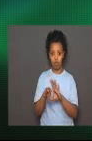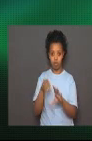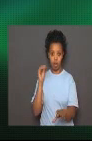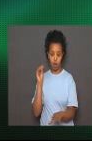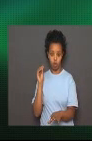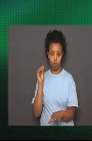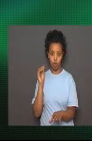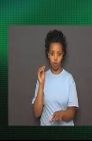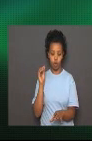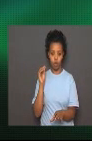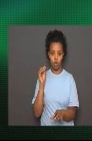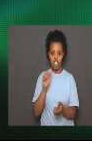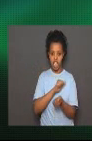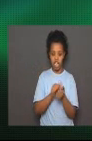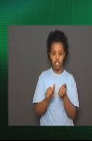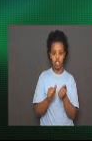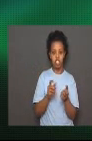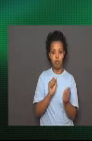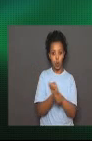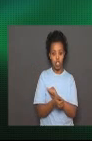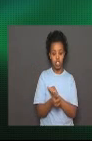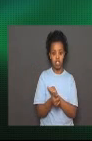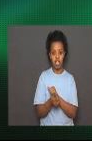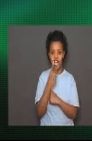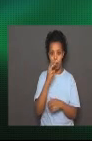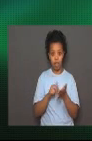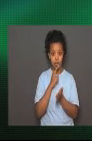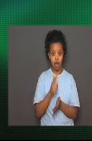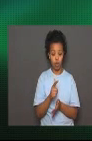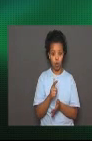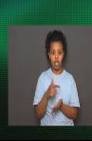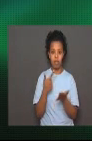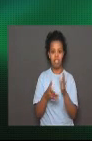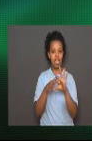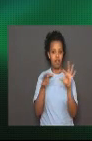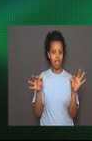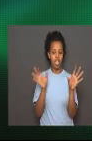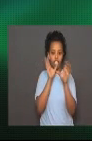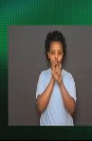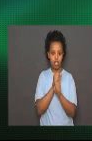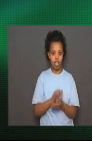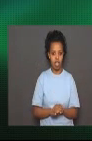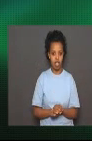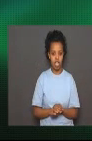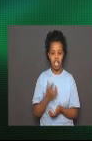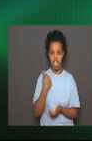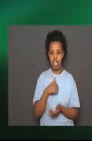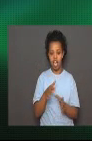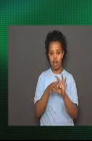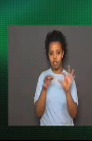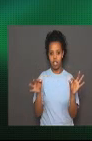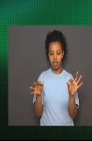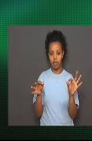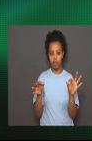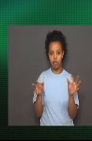representing a deletion mutation, we end up with this. Our sentence no longer makes